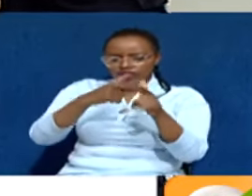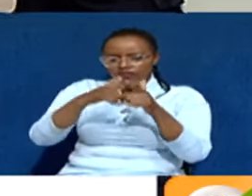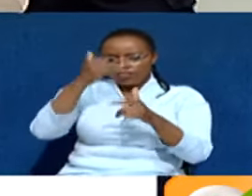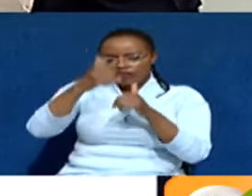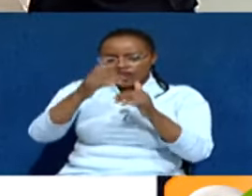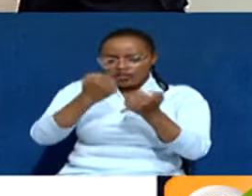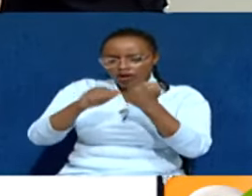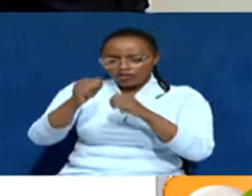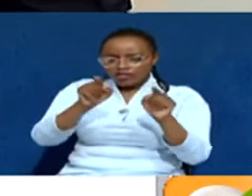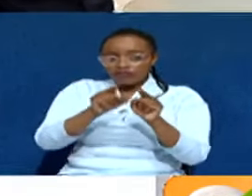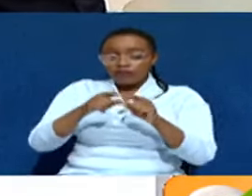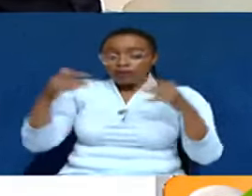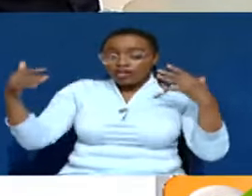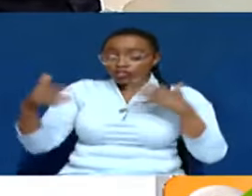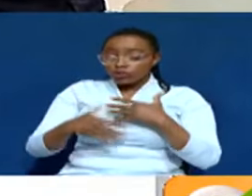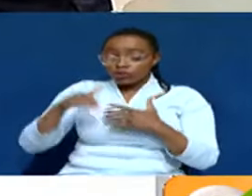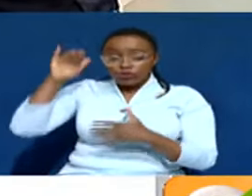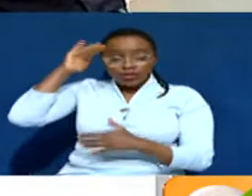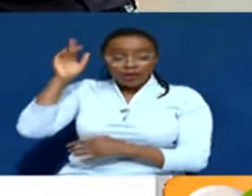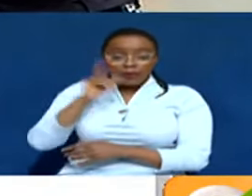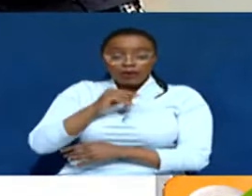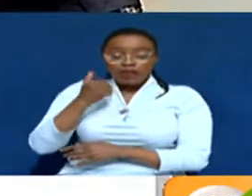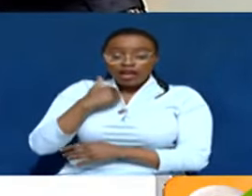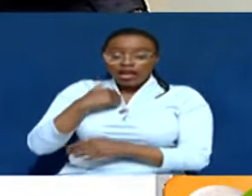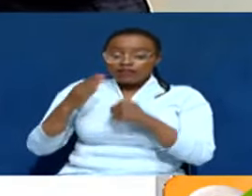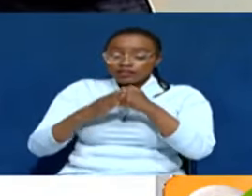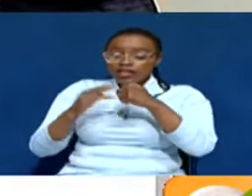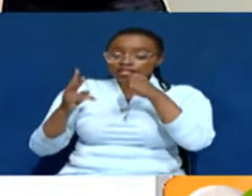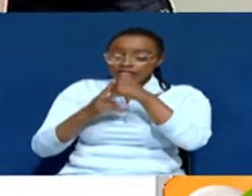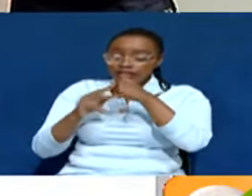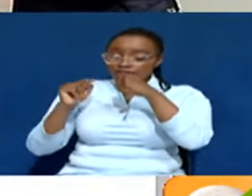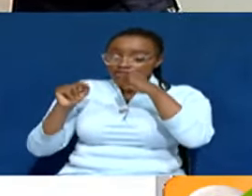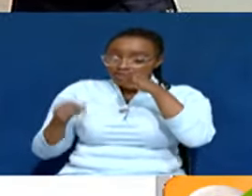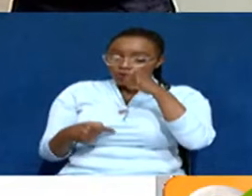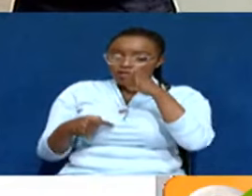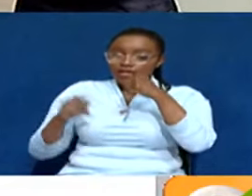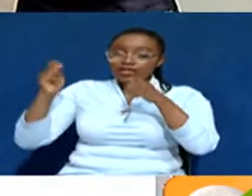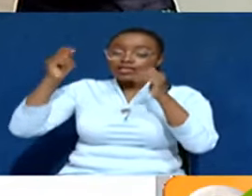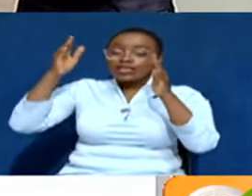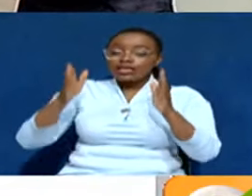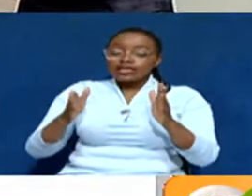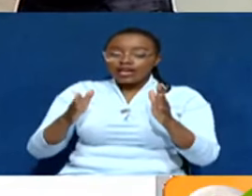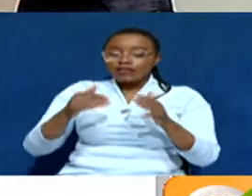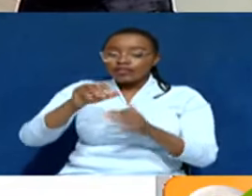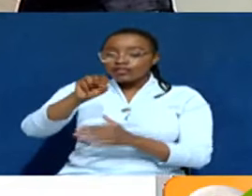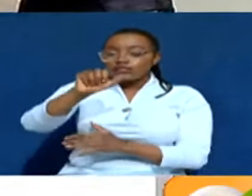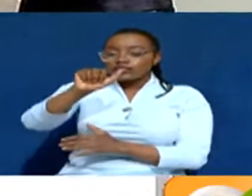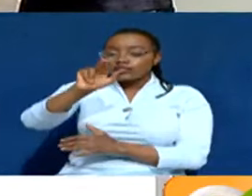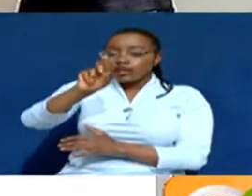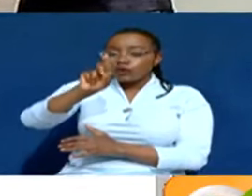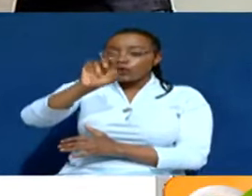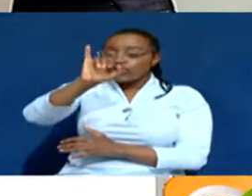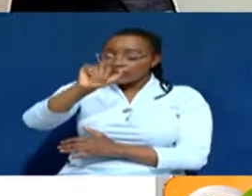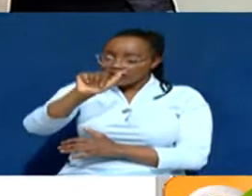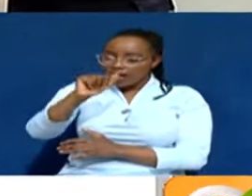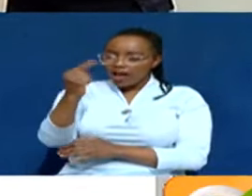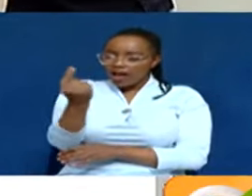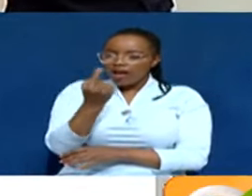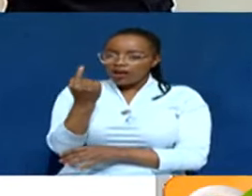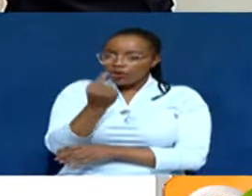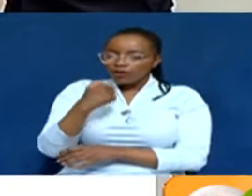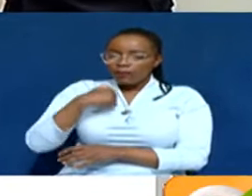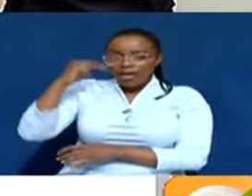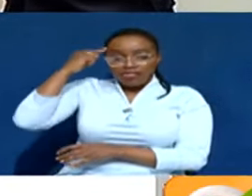final stages. By the way, I'm shocked to hear that there are 97,000 Kenyans in Saudi Arabia alone. I